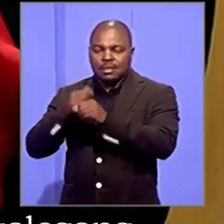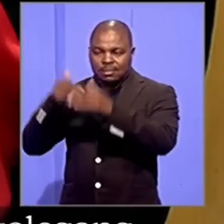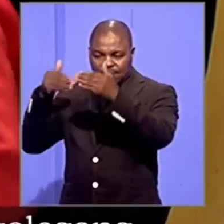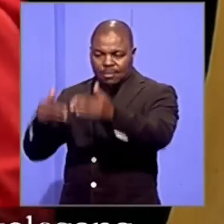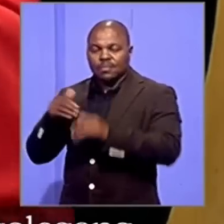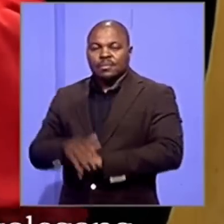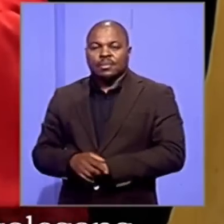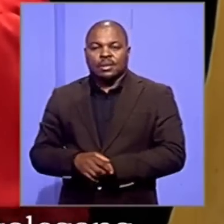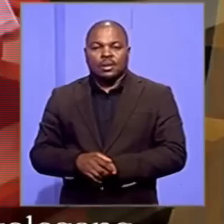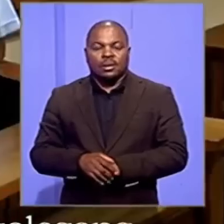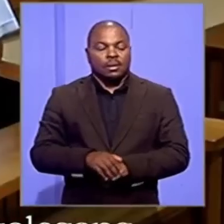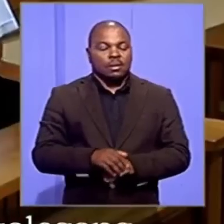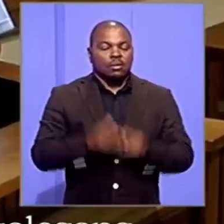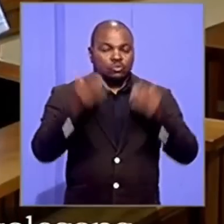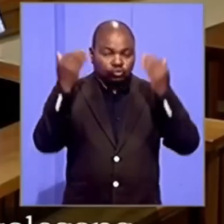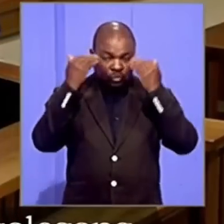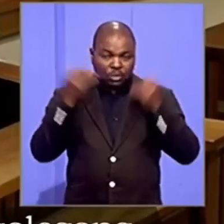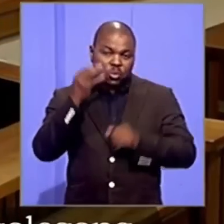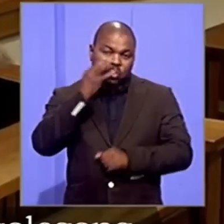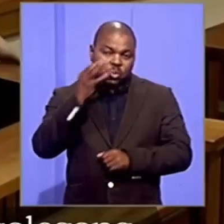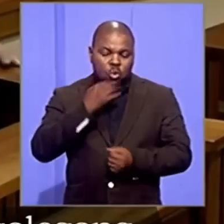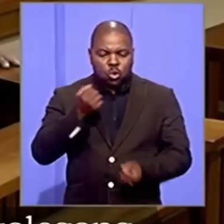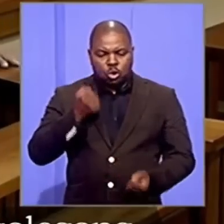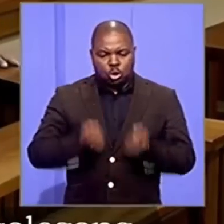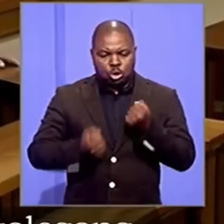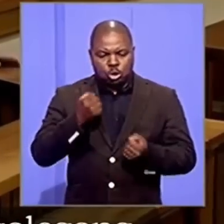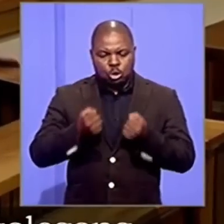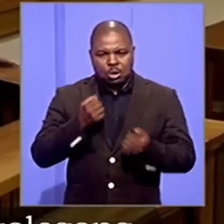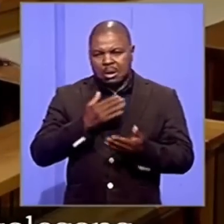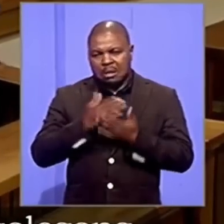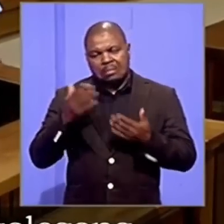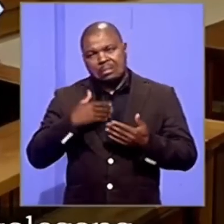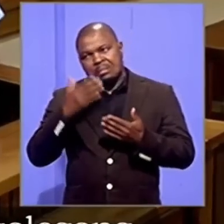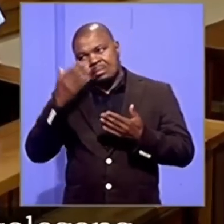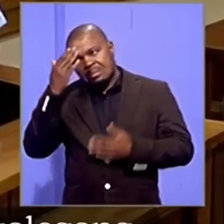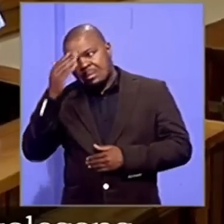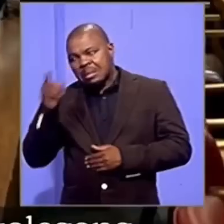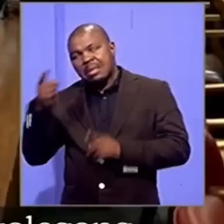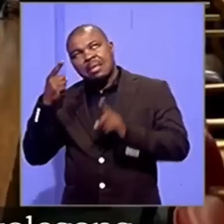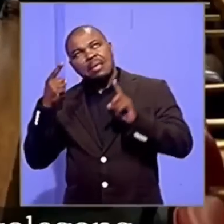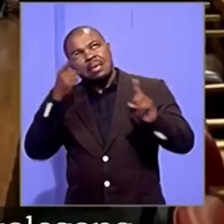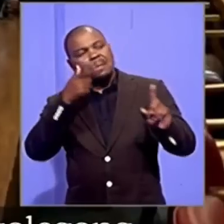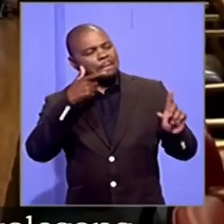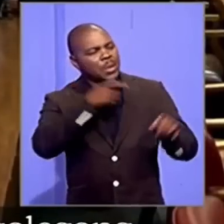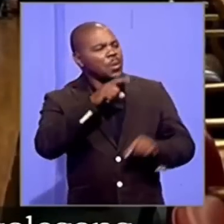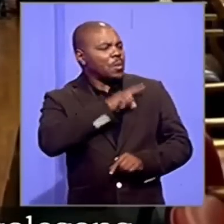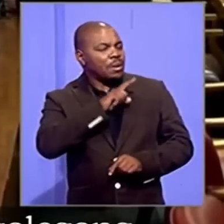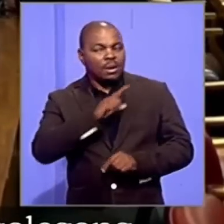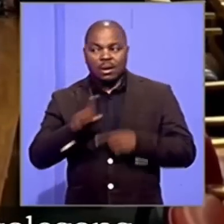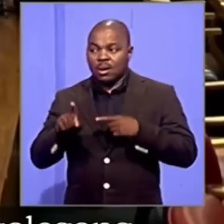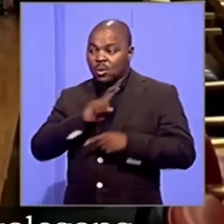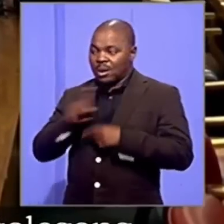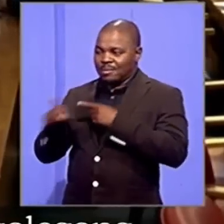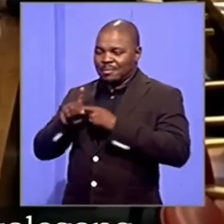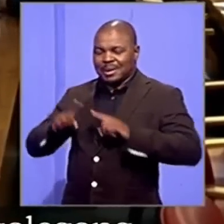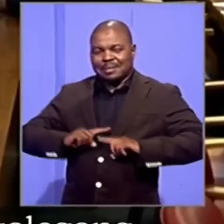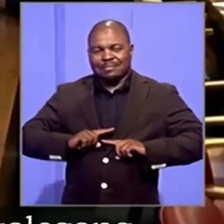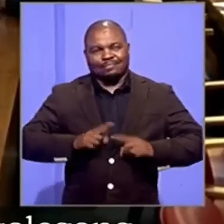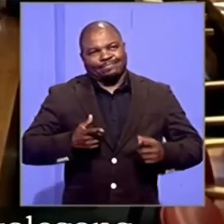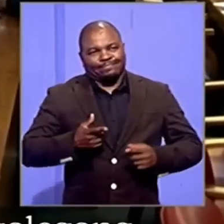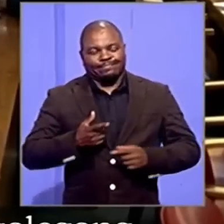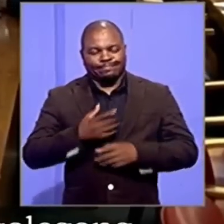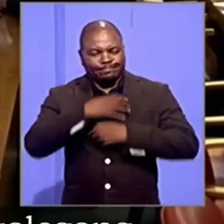Go le jalo Mosopa o tlhalositse fa kgotlatshekelo e sa fitlhelela go itse maitlhomo a polao ka ntlha ya fa balatofadiwa ba ganne go neela